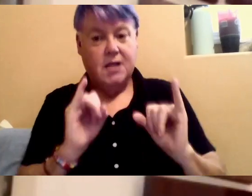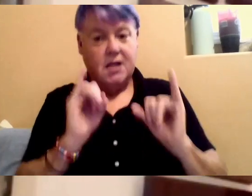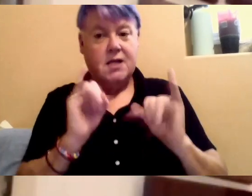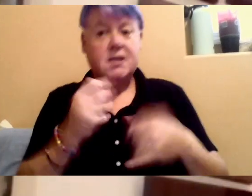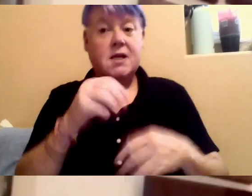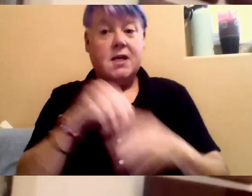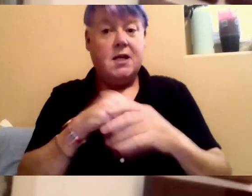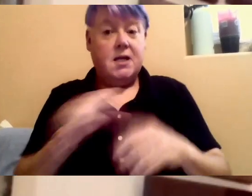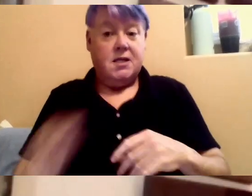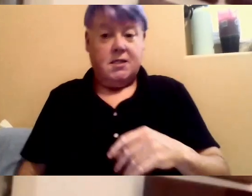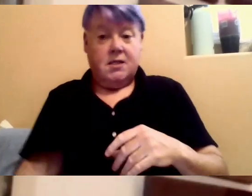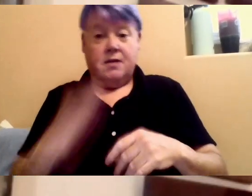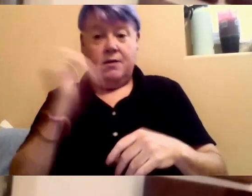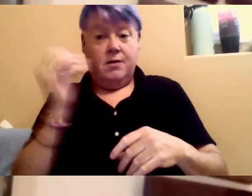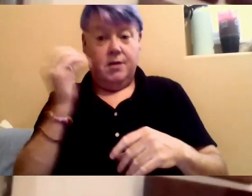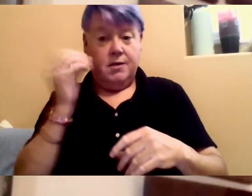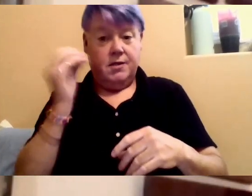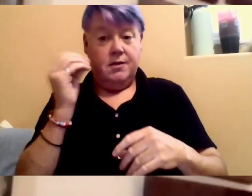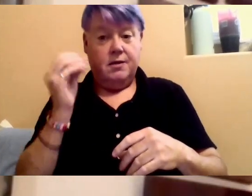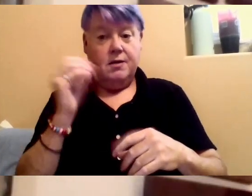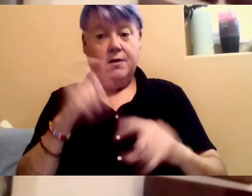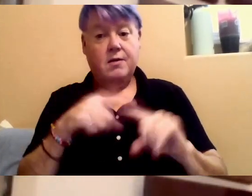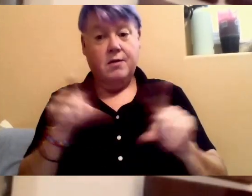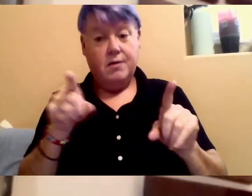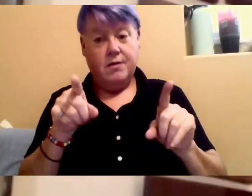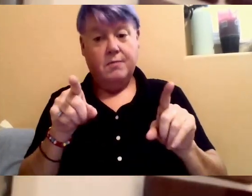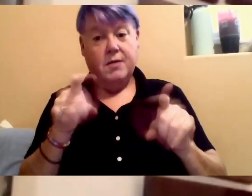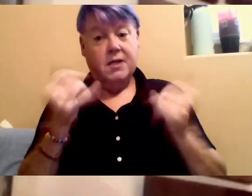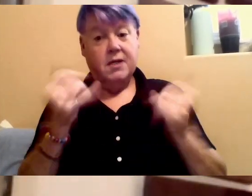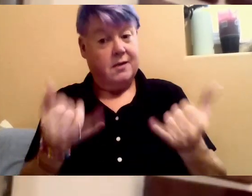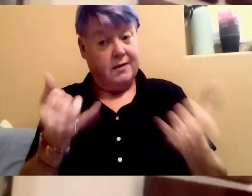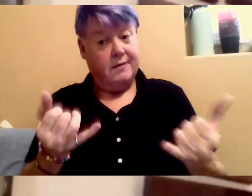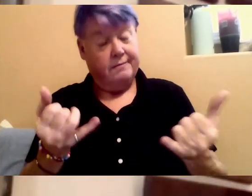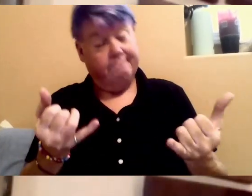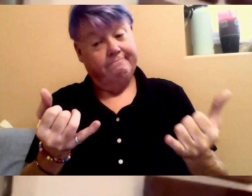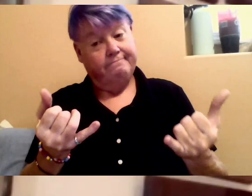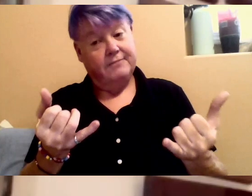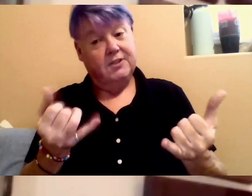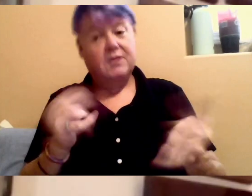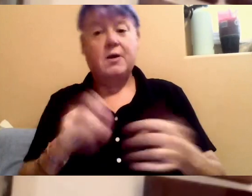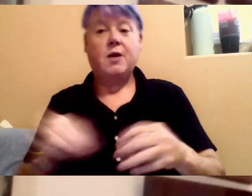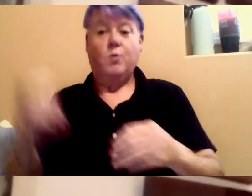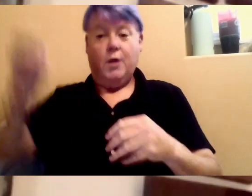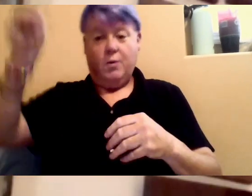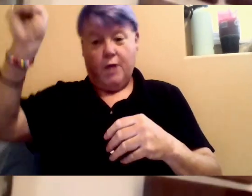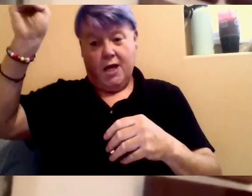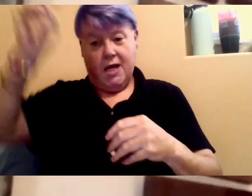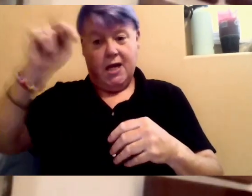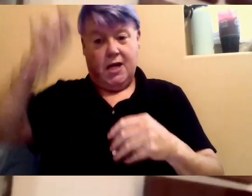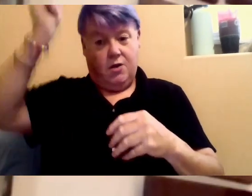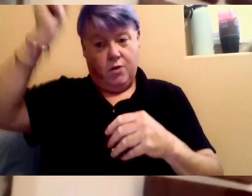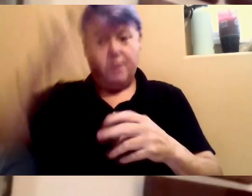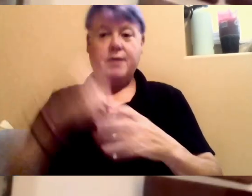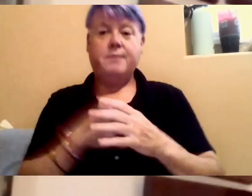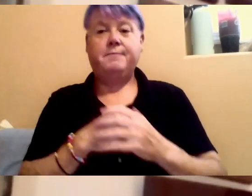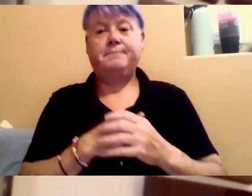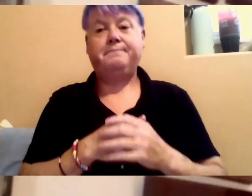then. It was, but you wouldn't believe it today. So I moved it way north. And